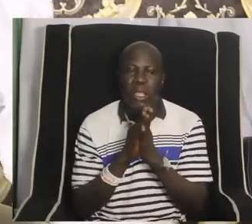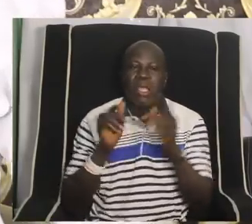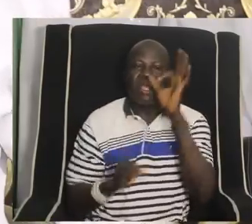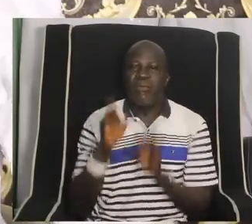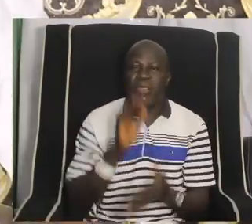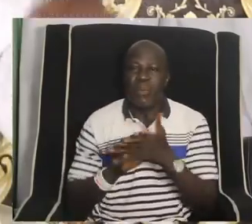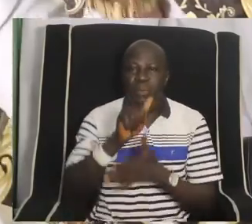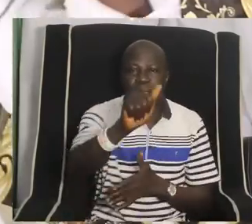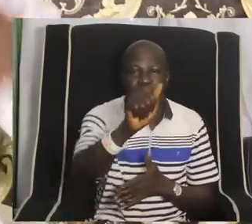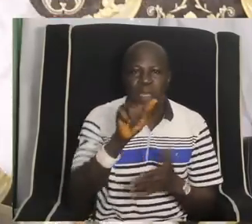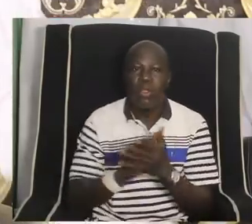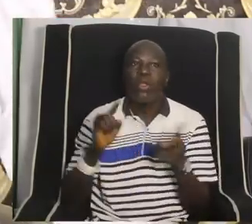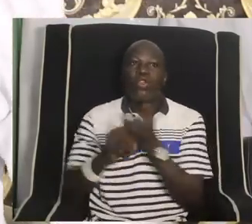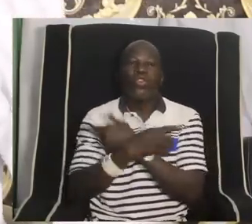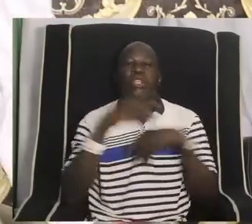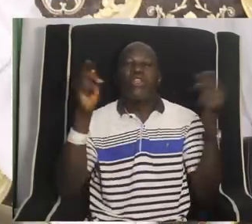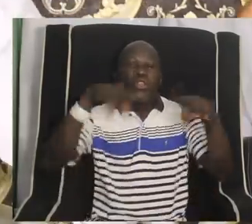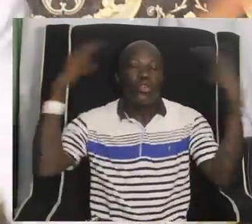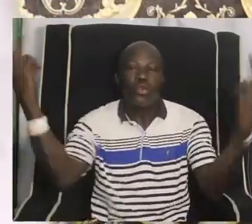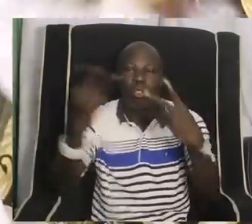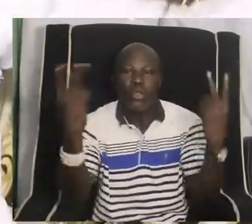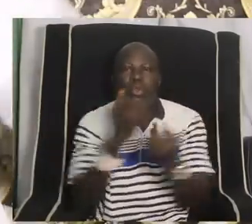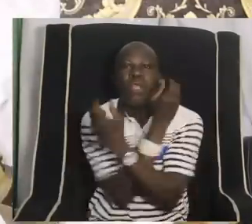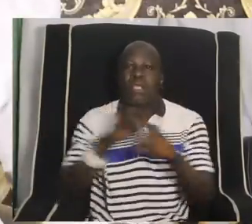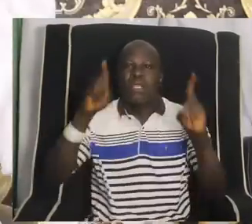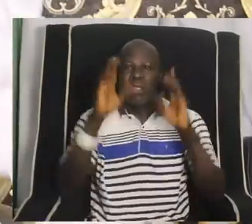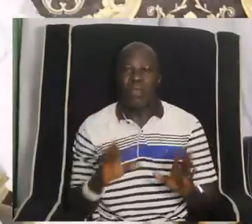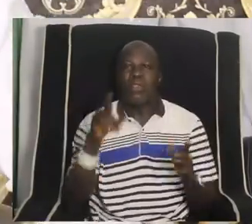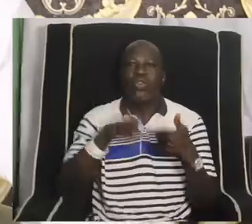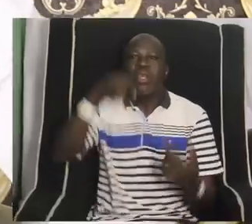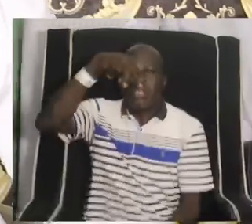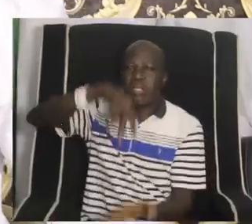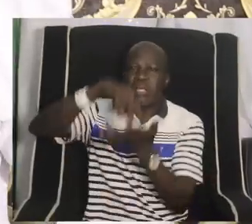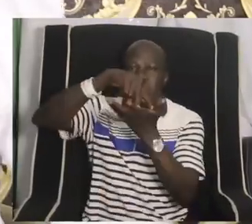If you believe, you will not trust it.